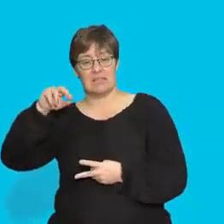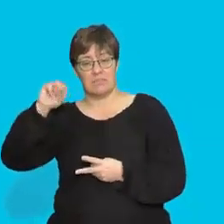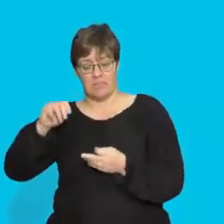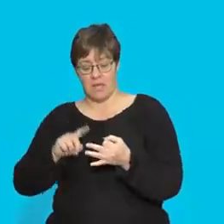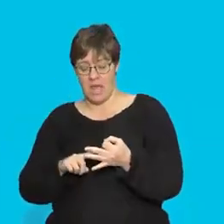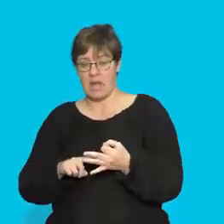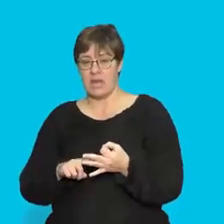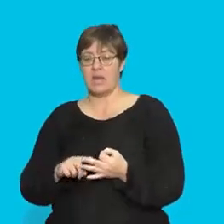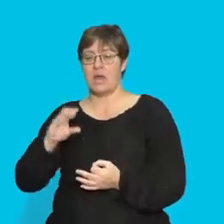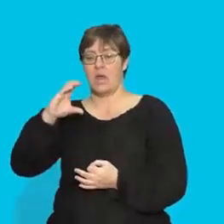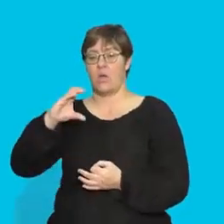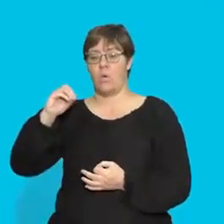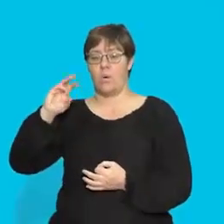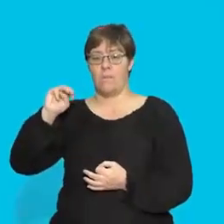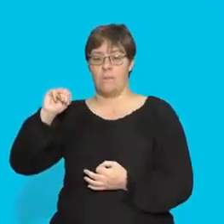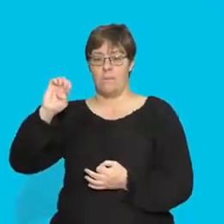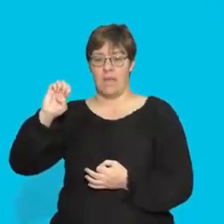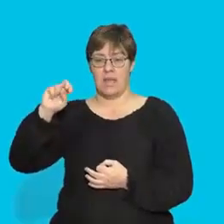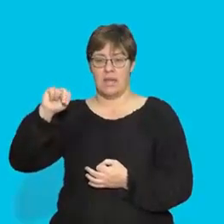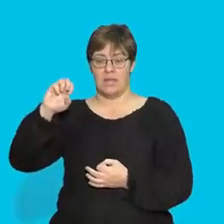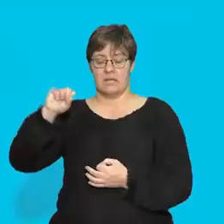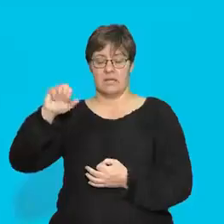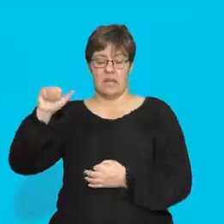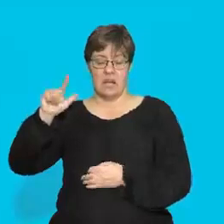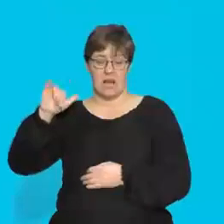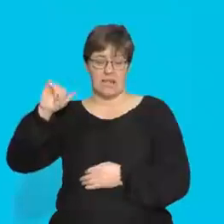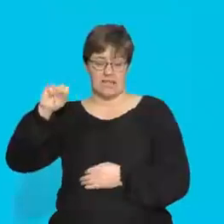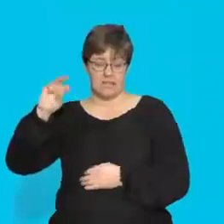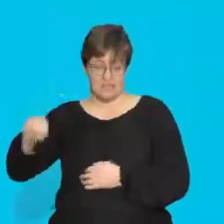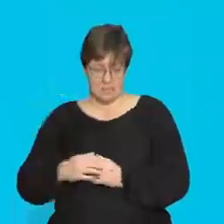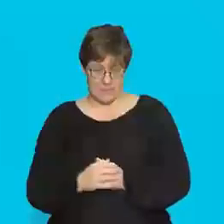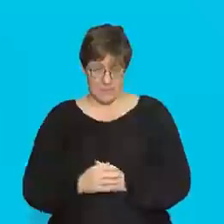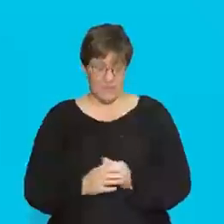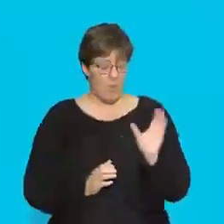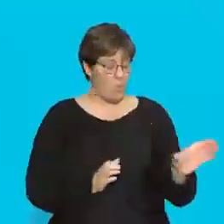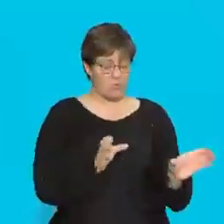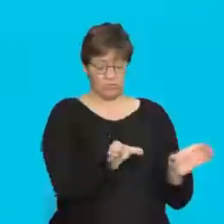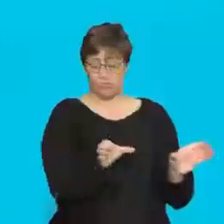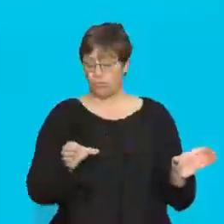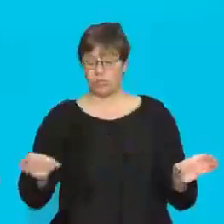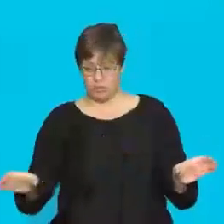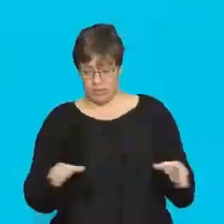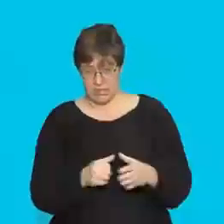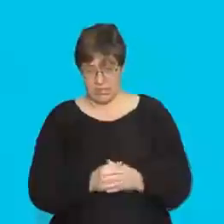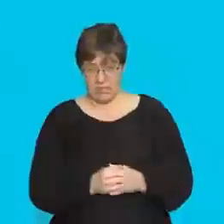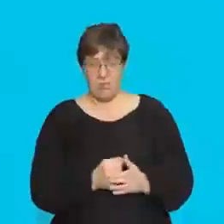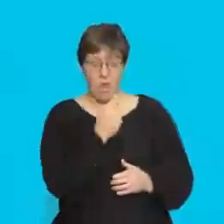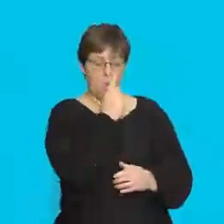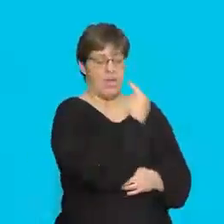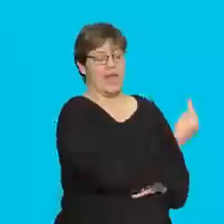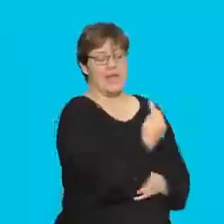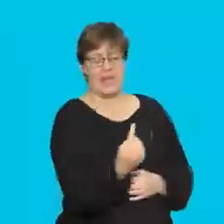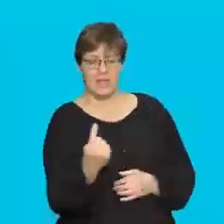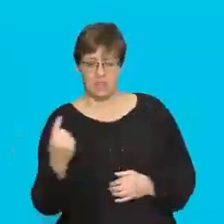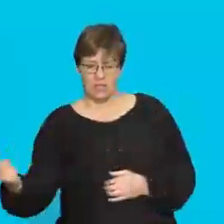parasitism, and commensalism. So we're going to focus on each of these kinds of relationships in